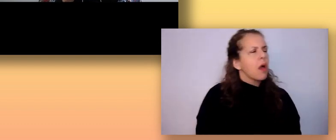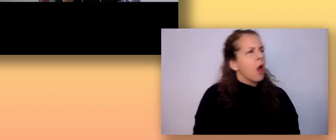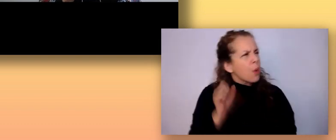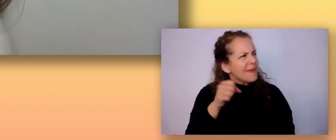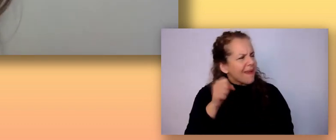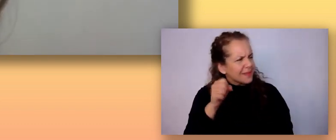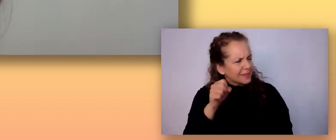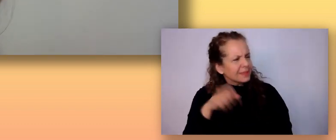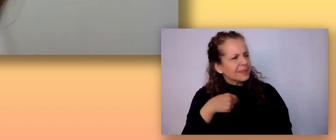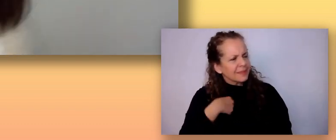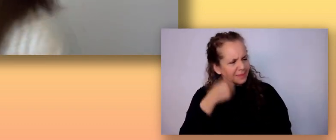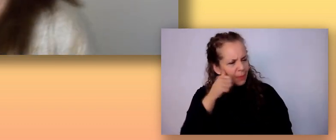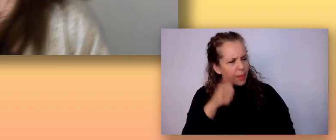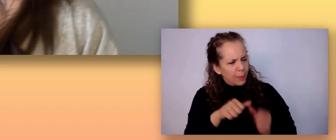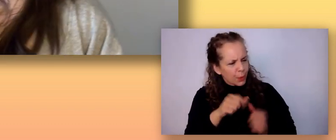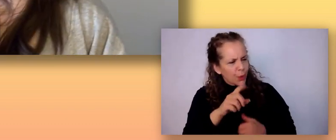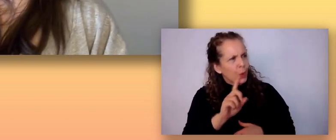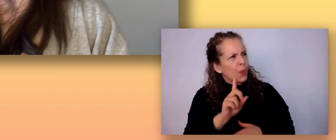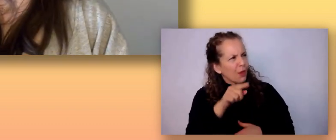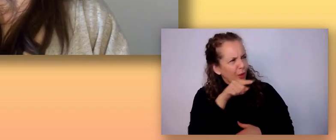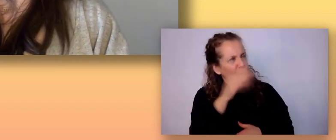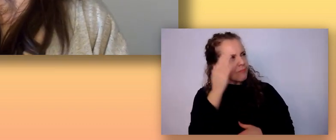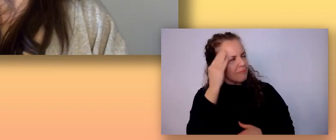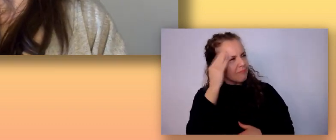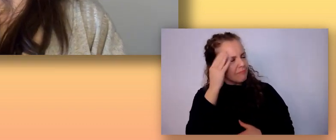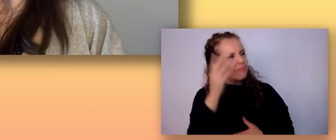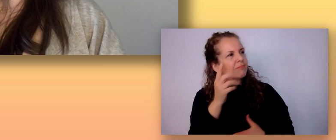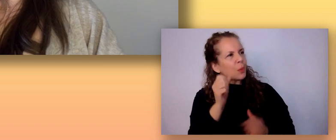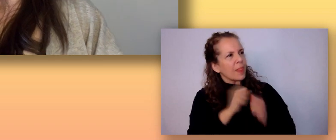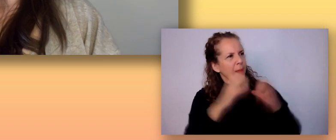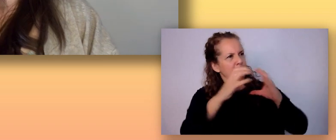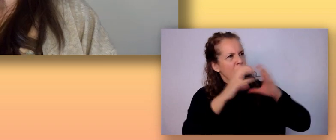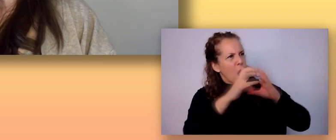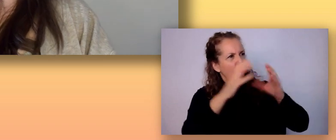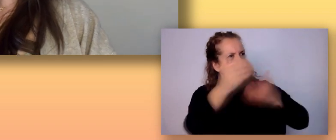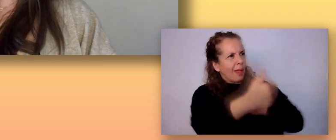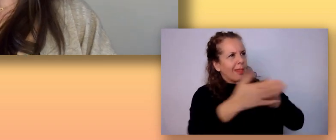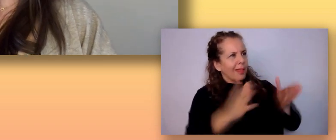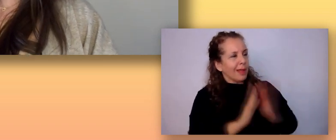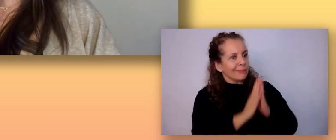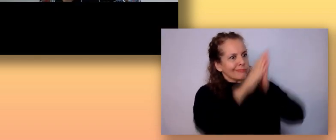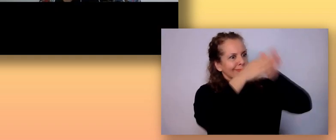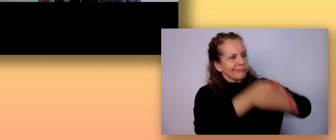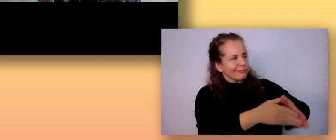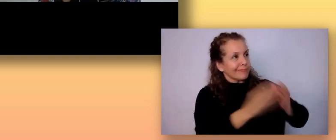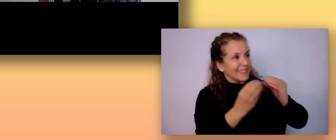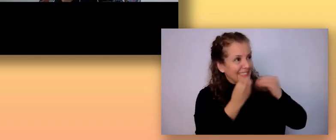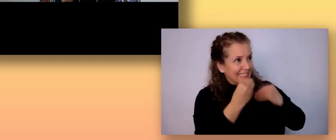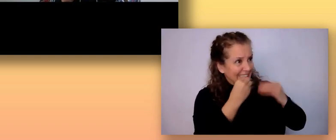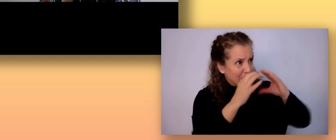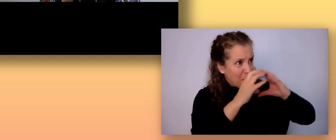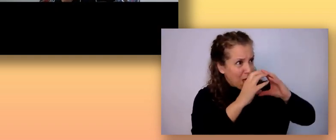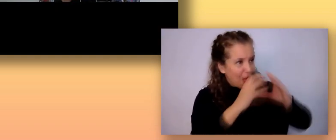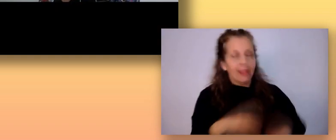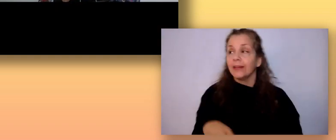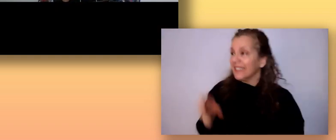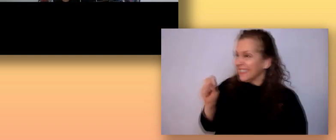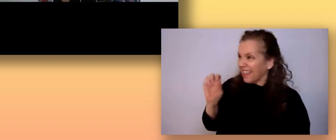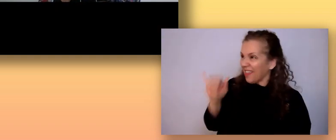yeah. The one on Sunset? Mm-hmm. With the edible ball pit? Yeah, that's the